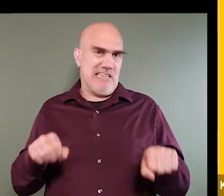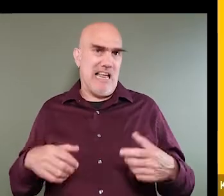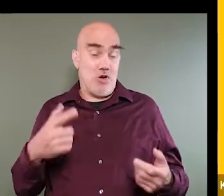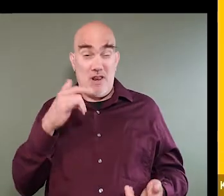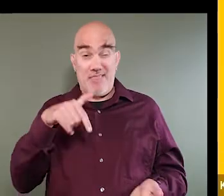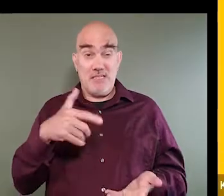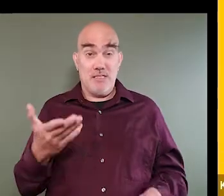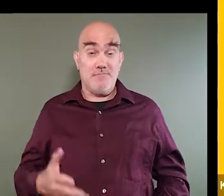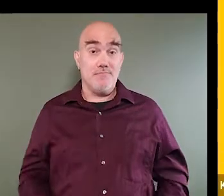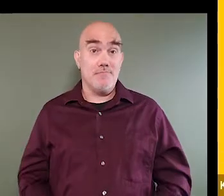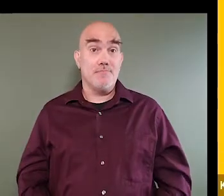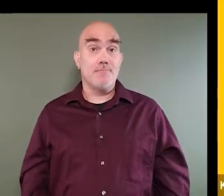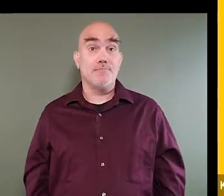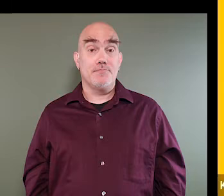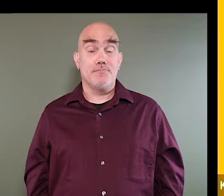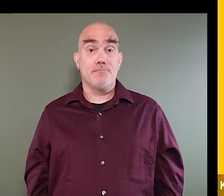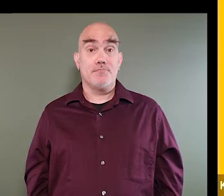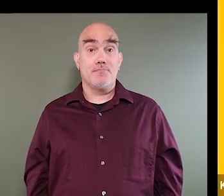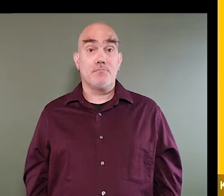So it looks like this.